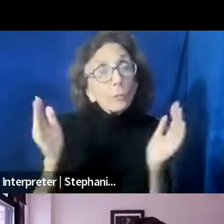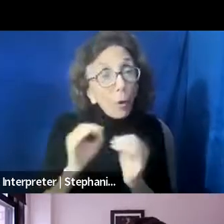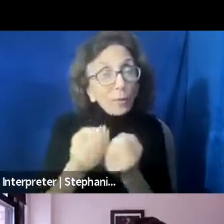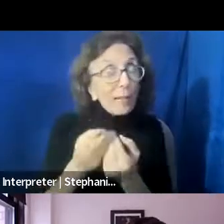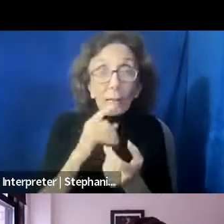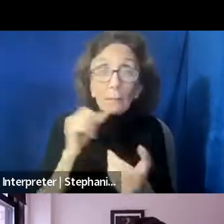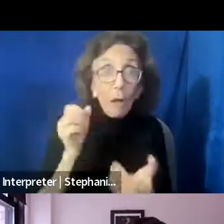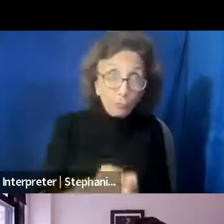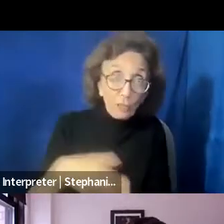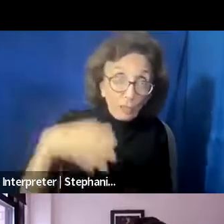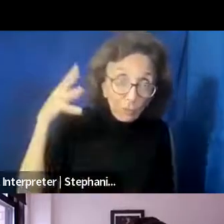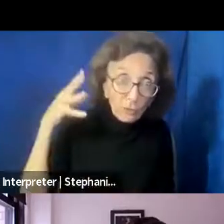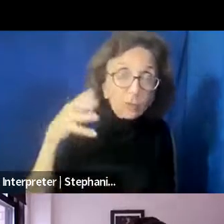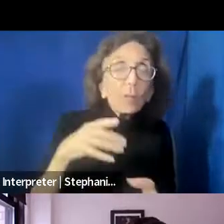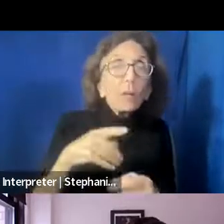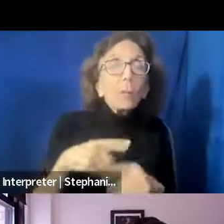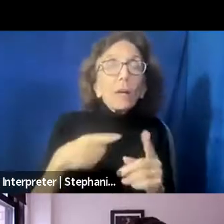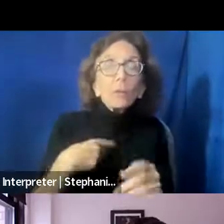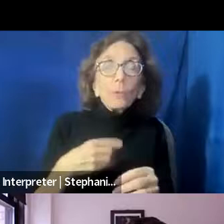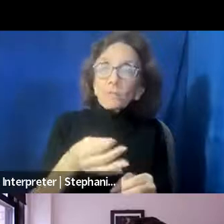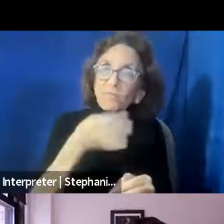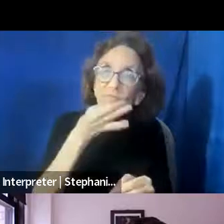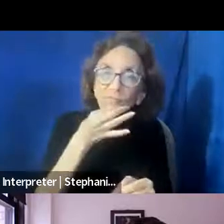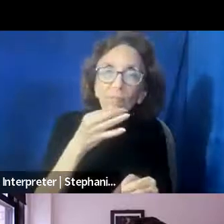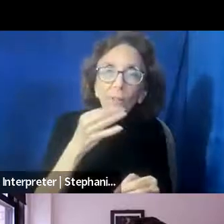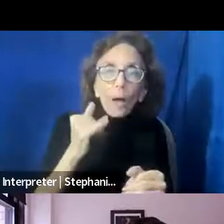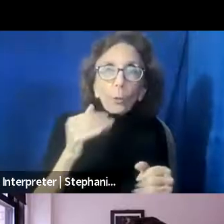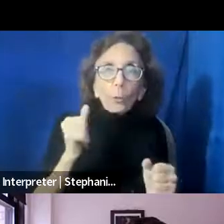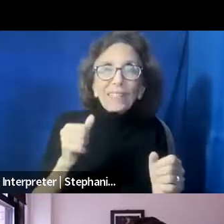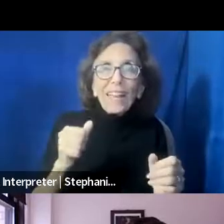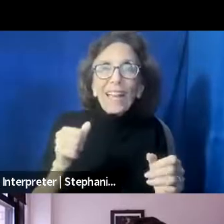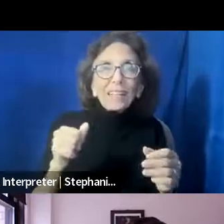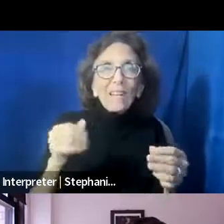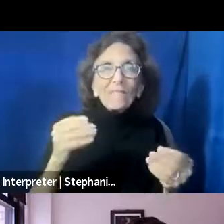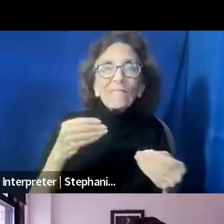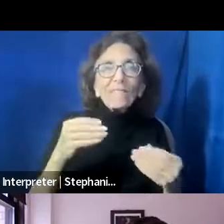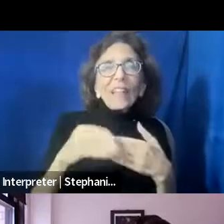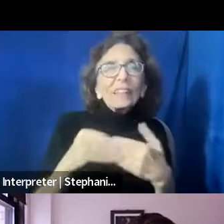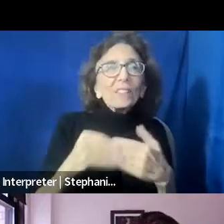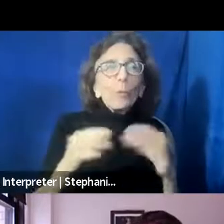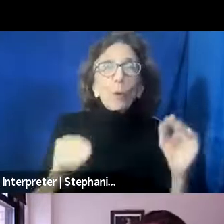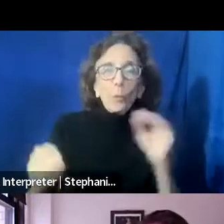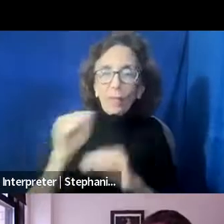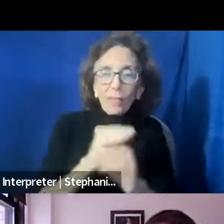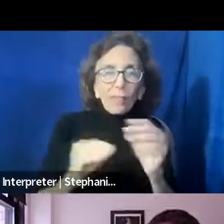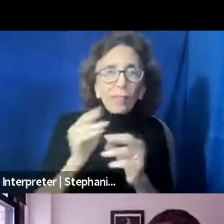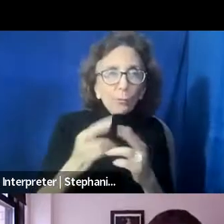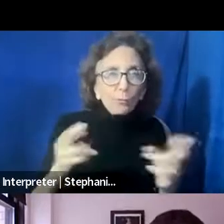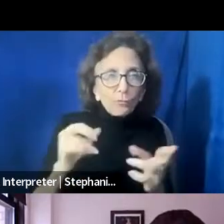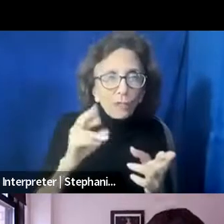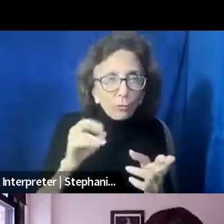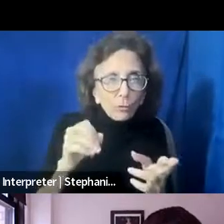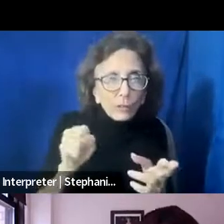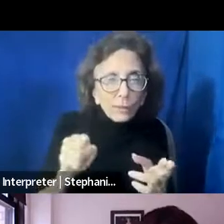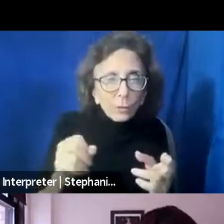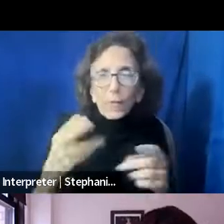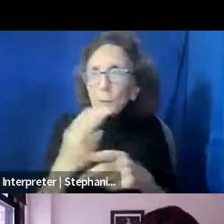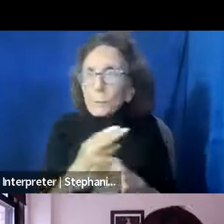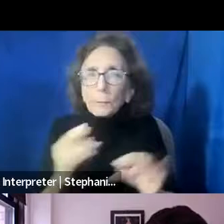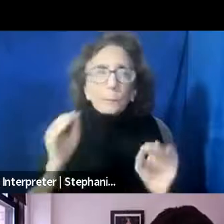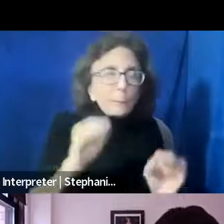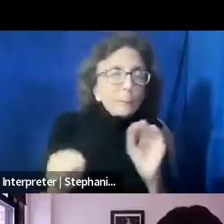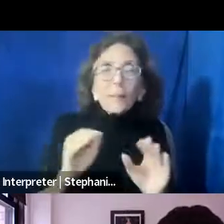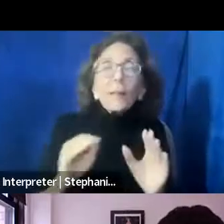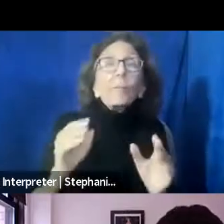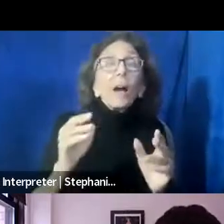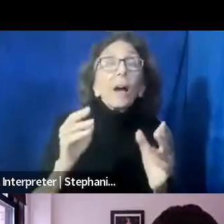organization has always been to leverage resources flexibly. And I think that as those